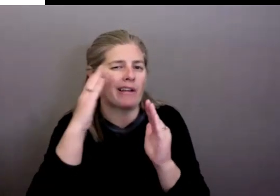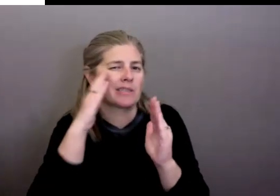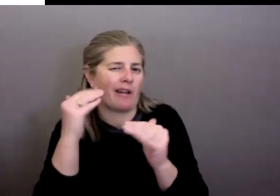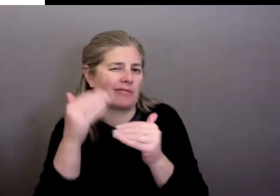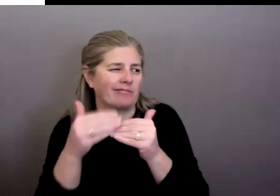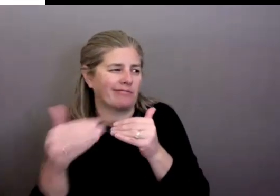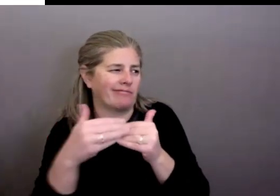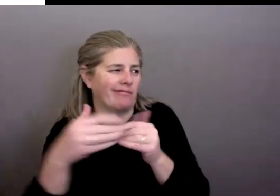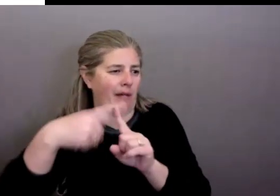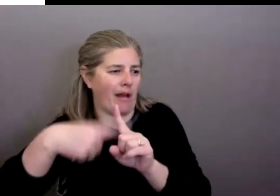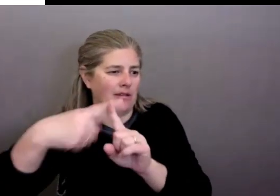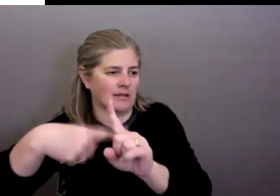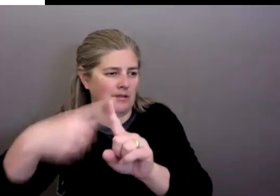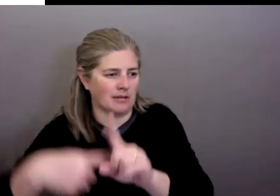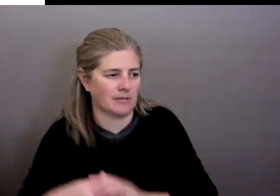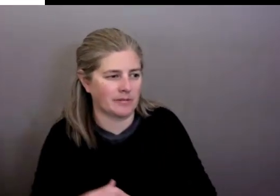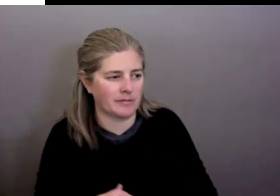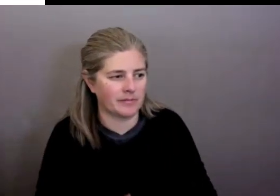months.